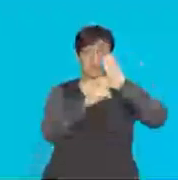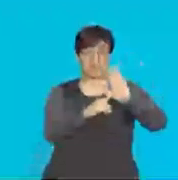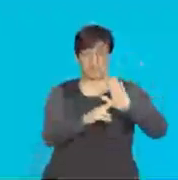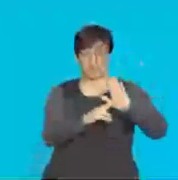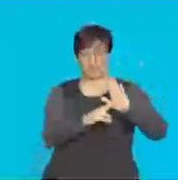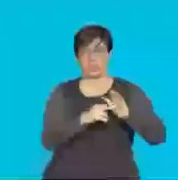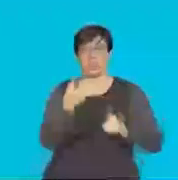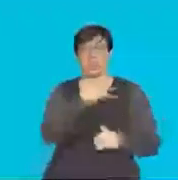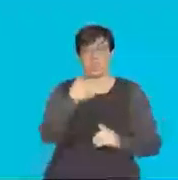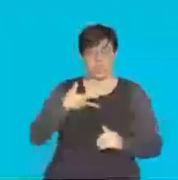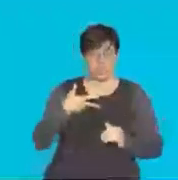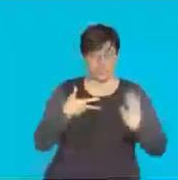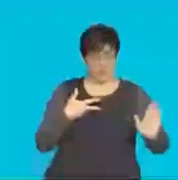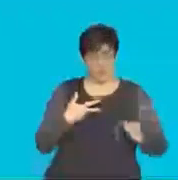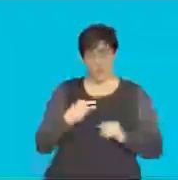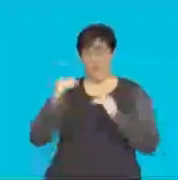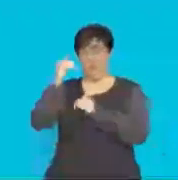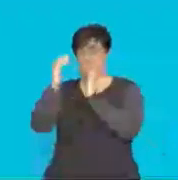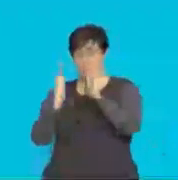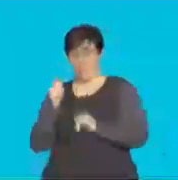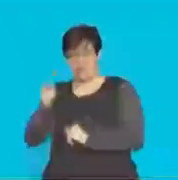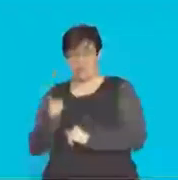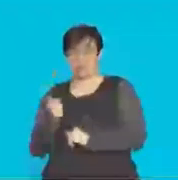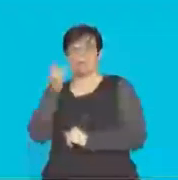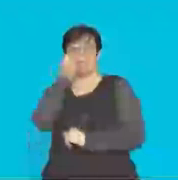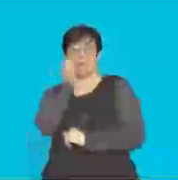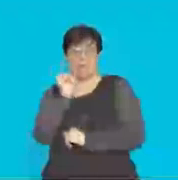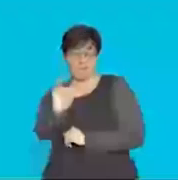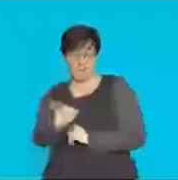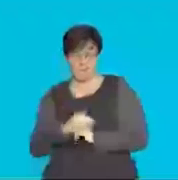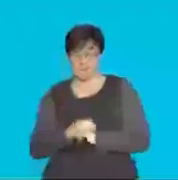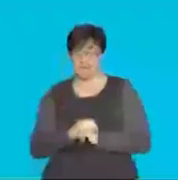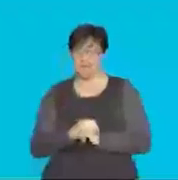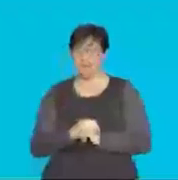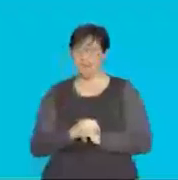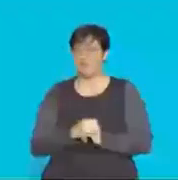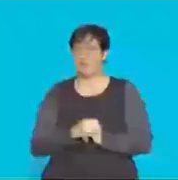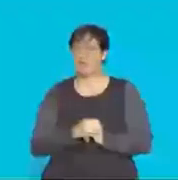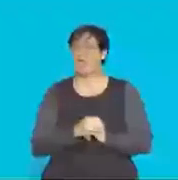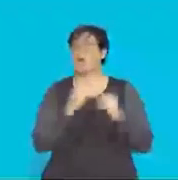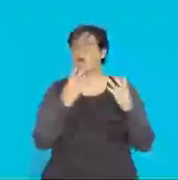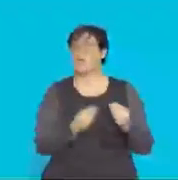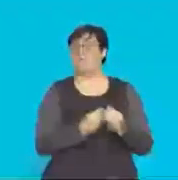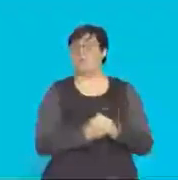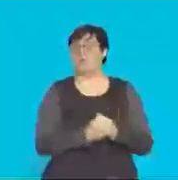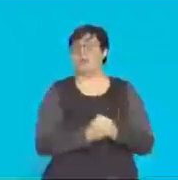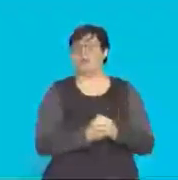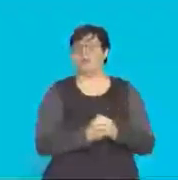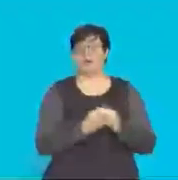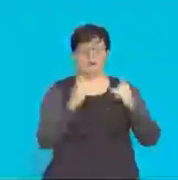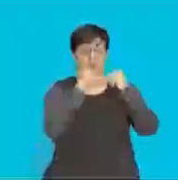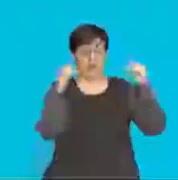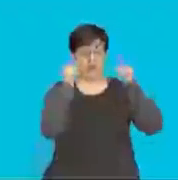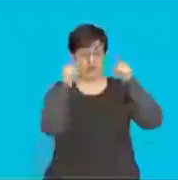circles represent the females in a population, the squares represent the males. When we have